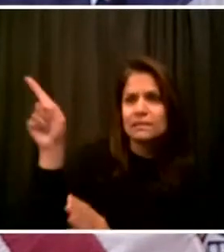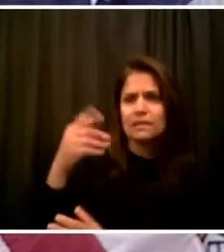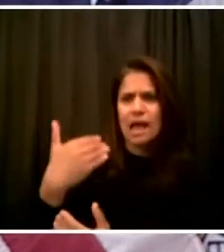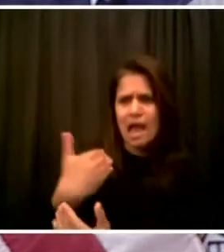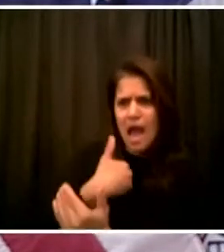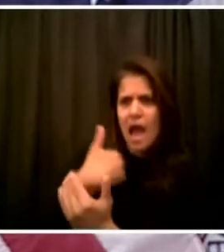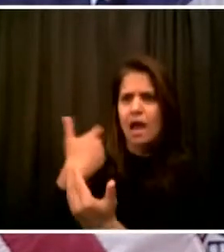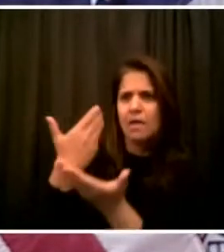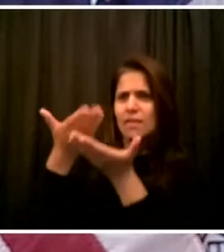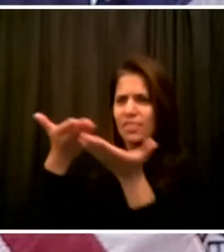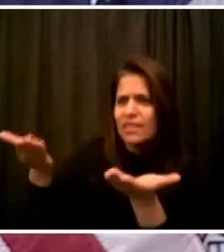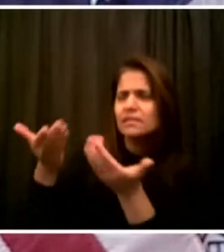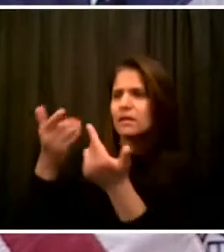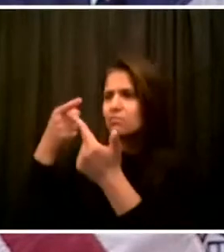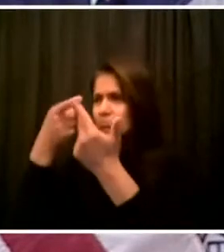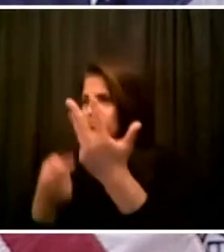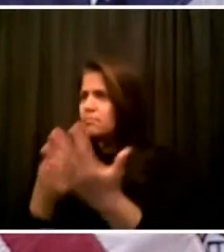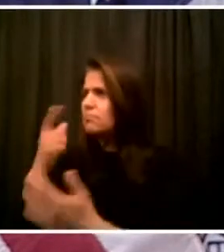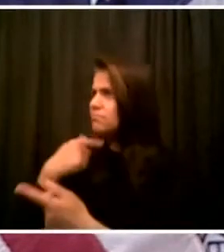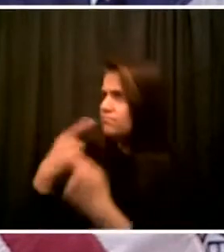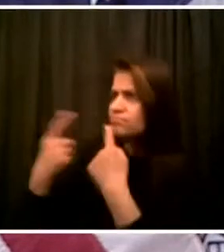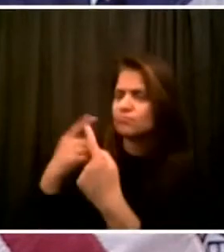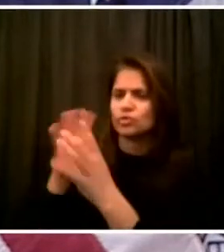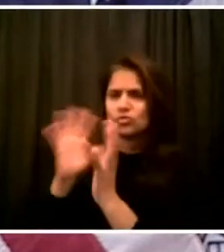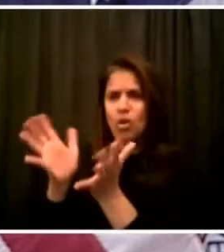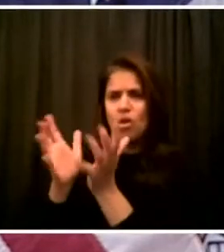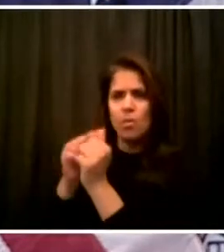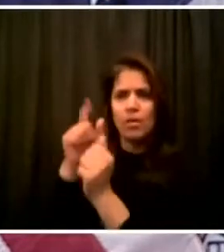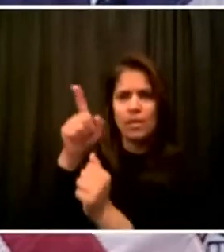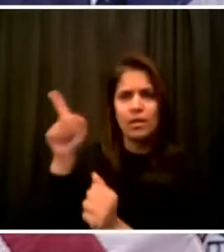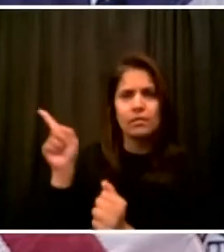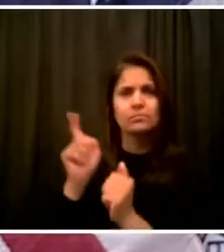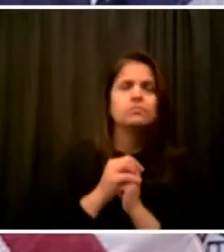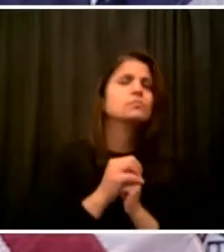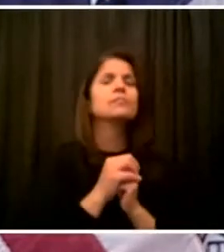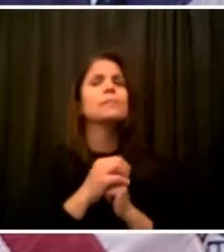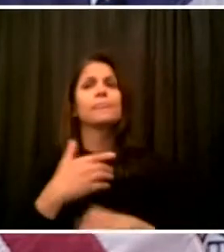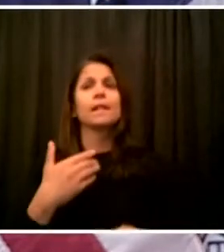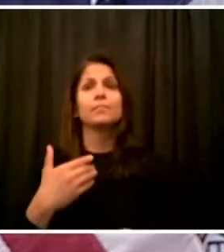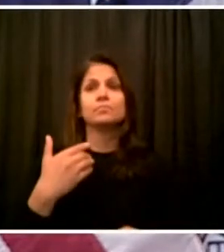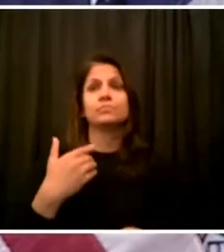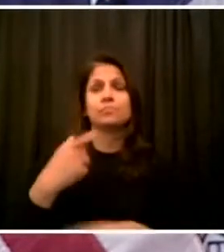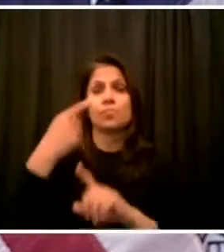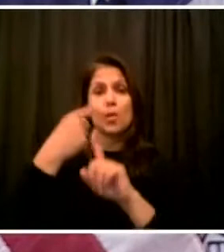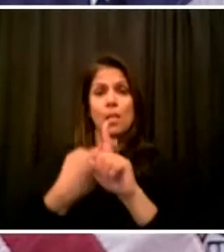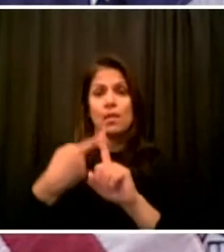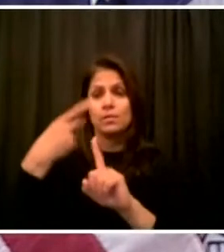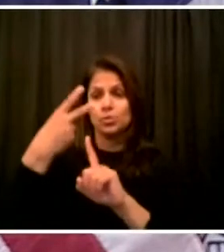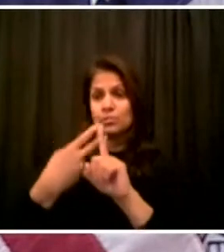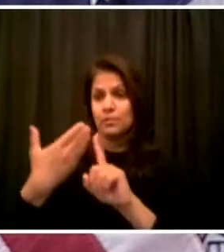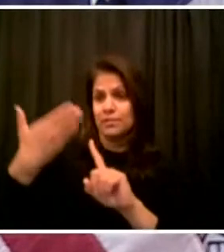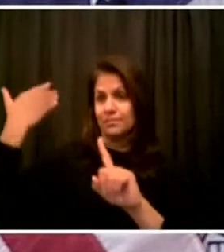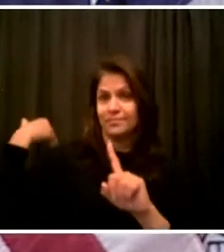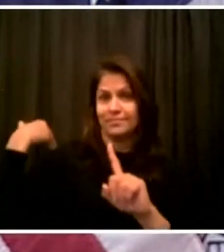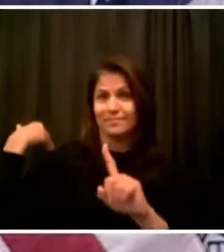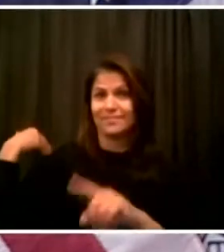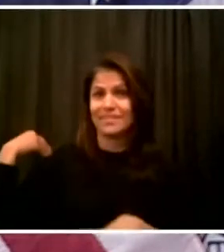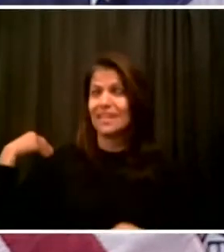an incredibly difficult environment. And I'm happy to say it is looking better, and I think that's going to allow us to be choosier going